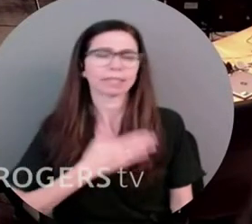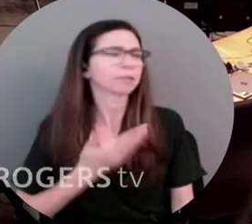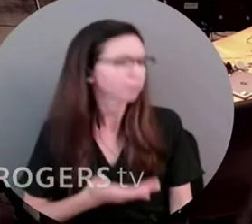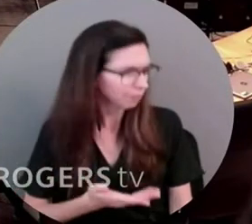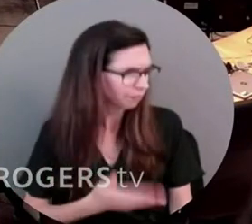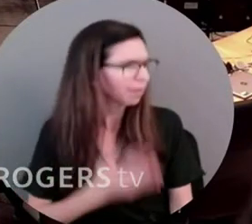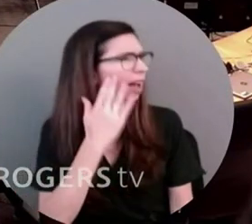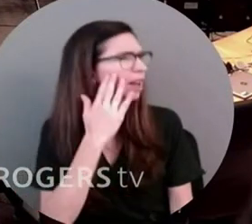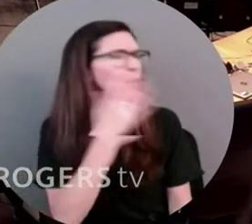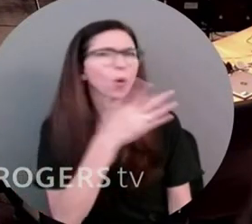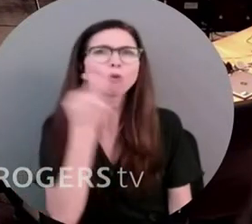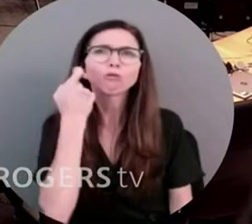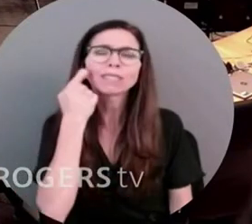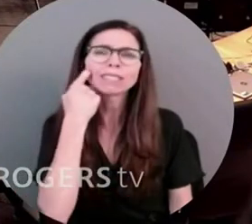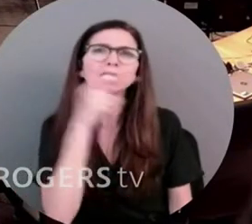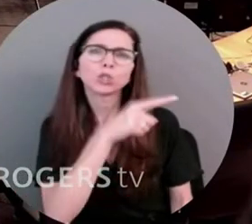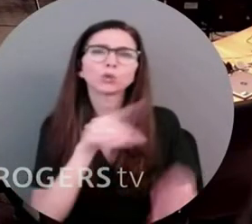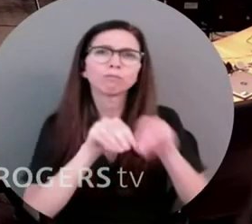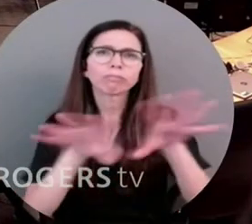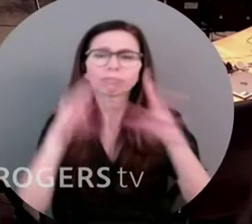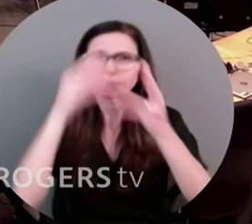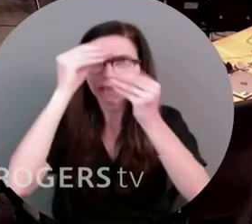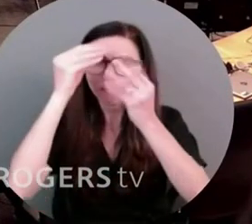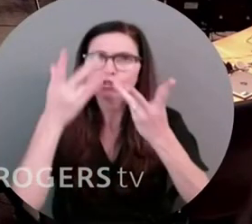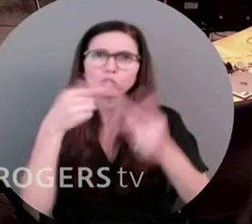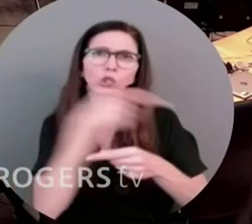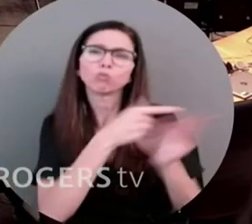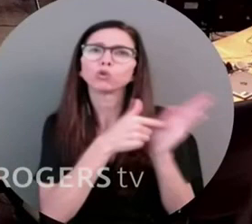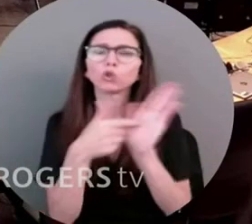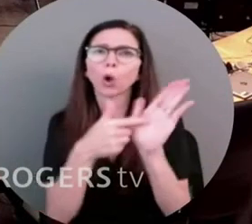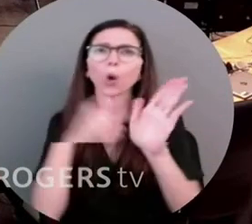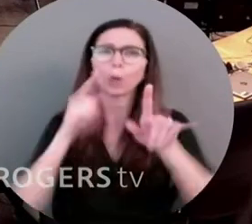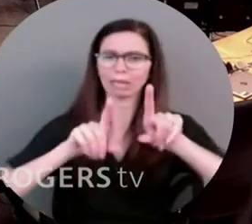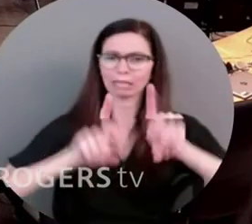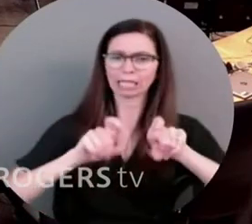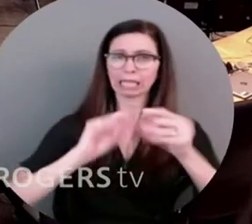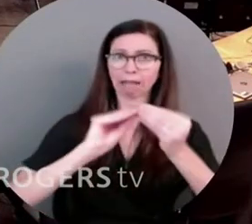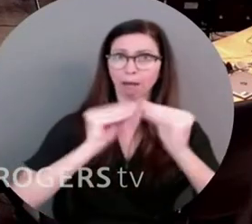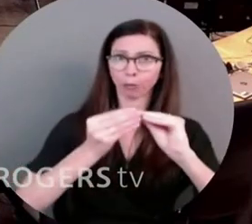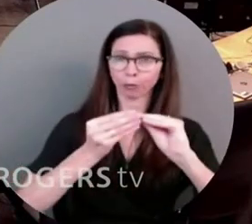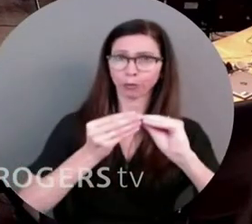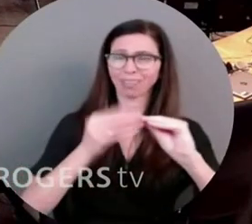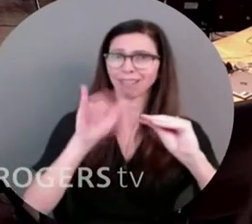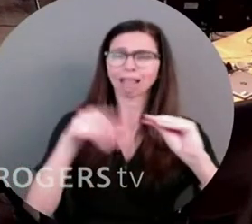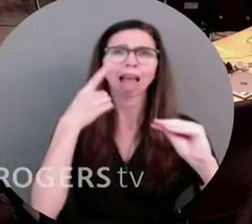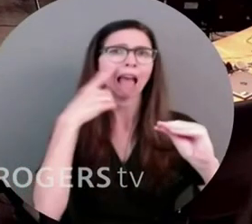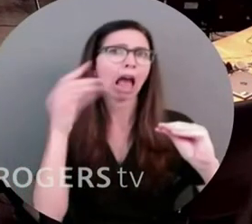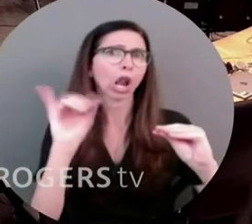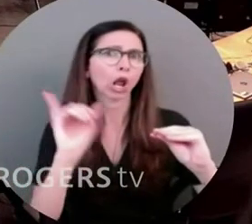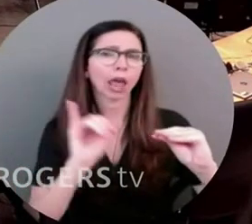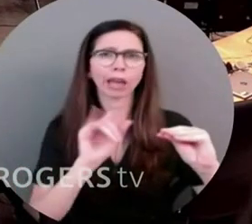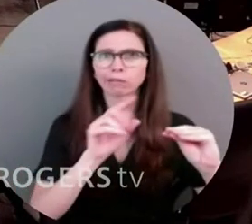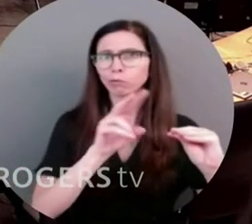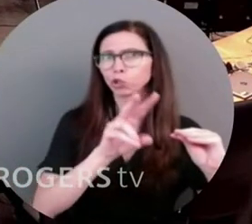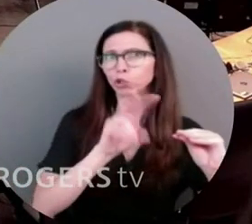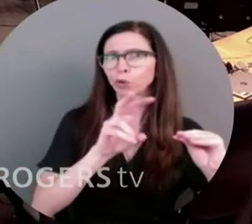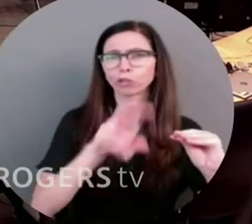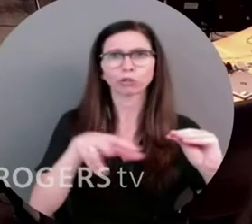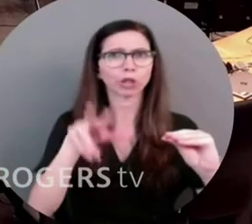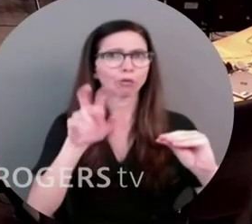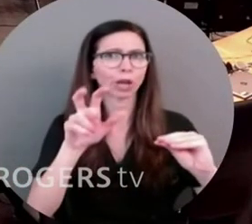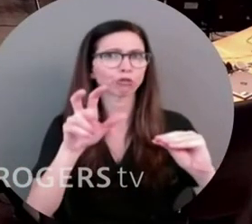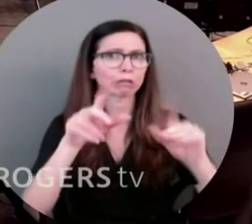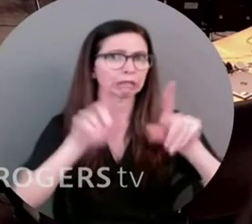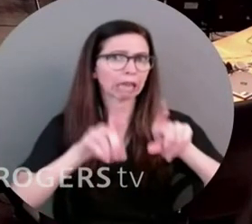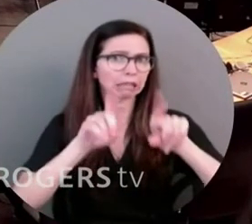it shows testing numbers, which looks to be around 200 to 300 tests for COVID-19 a day in Ottawa. Are